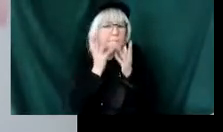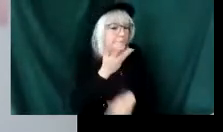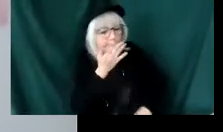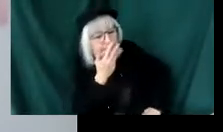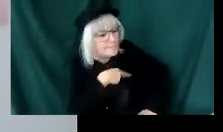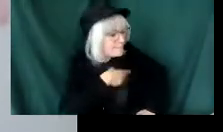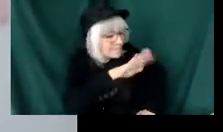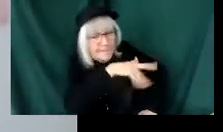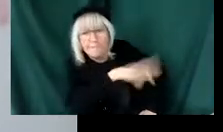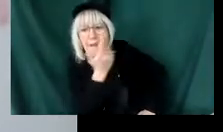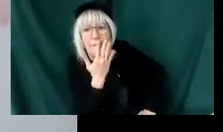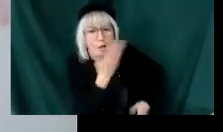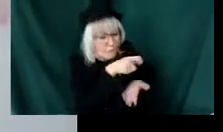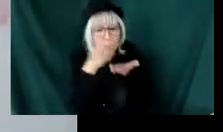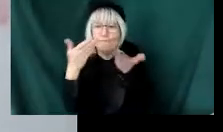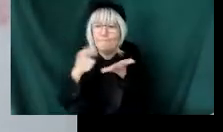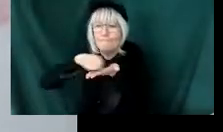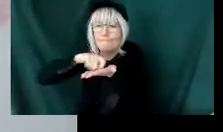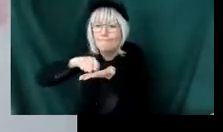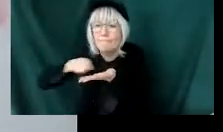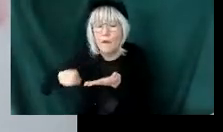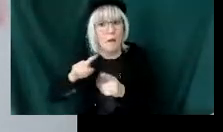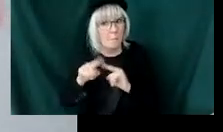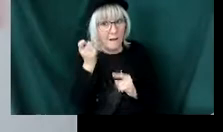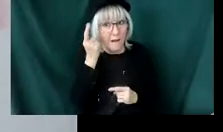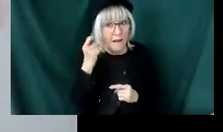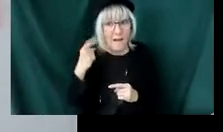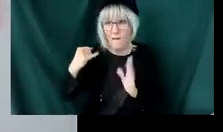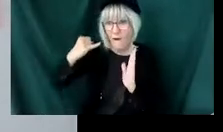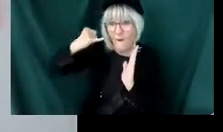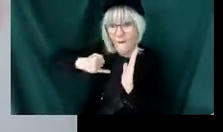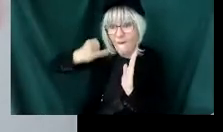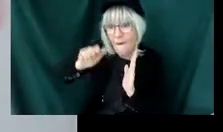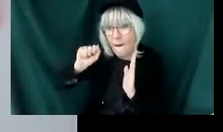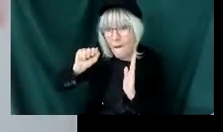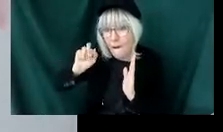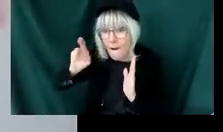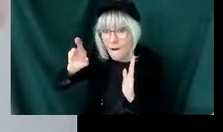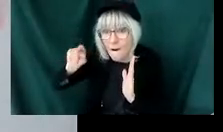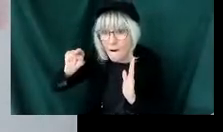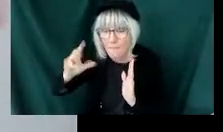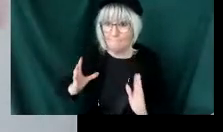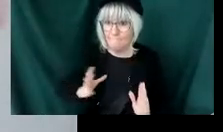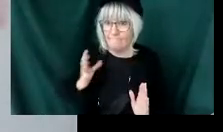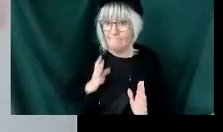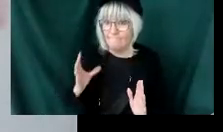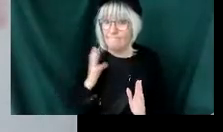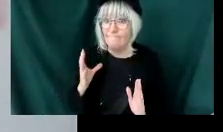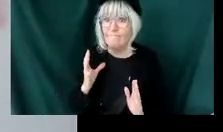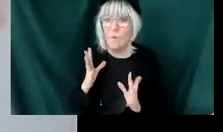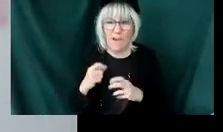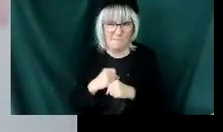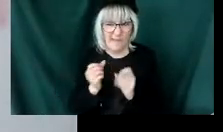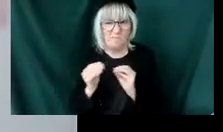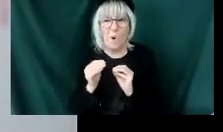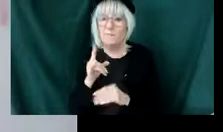color. But the idea is when we're making art, we want to make it maybe a little bit more